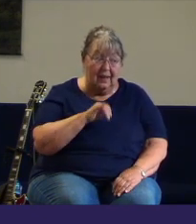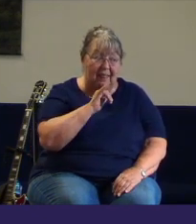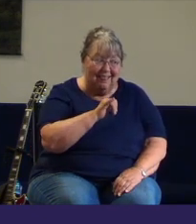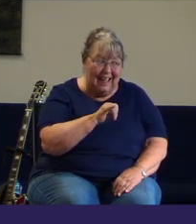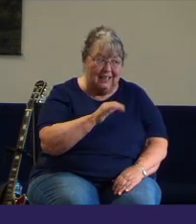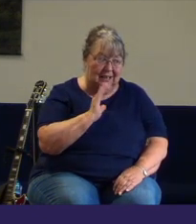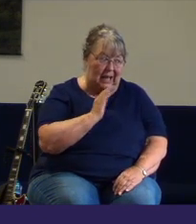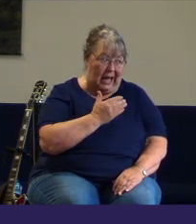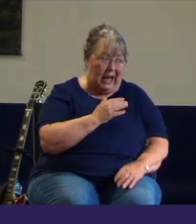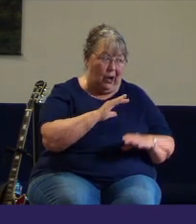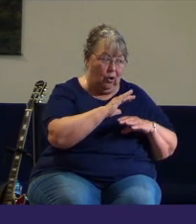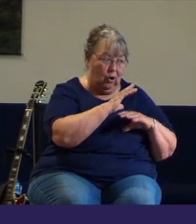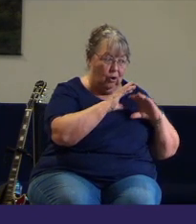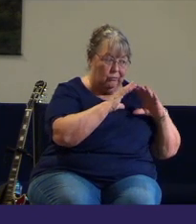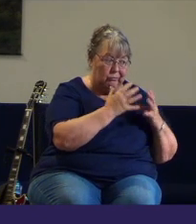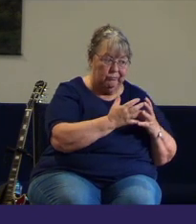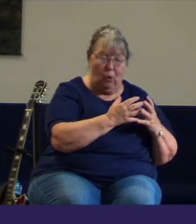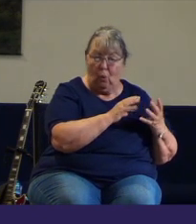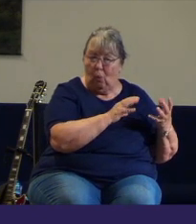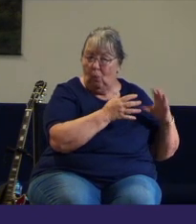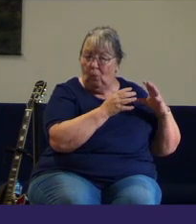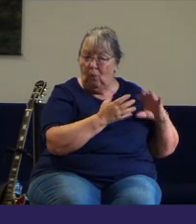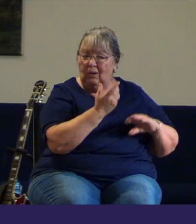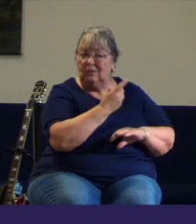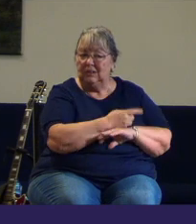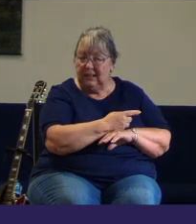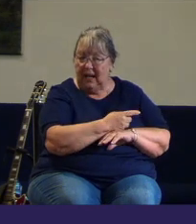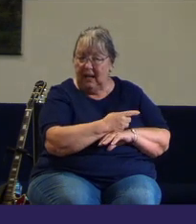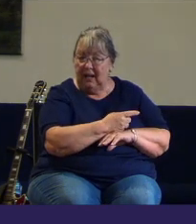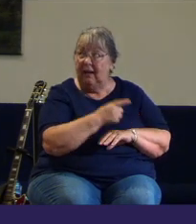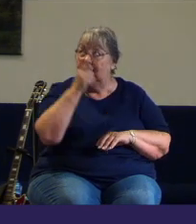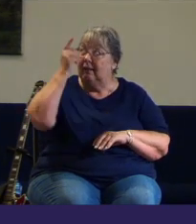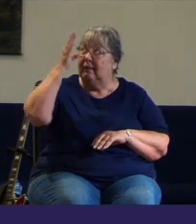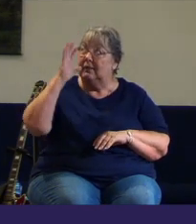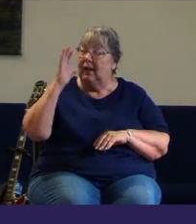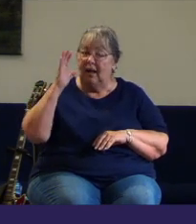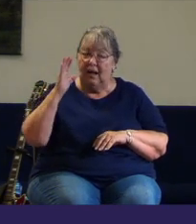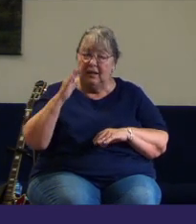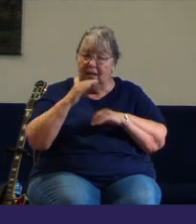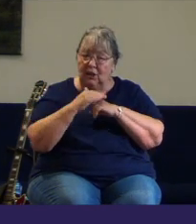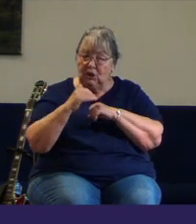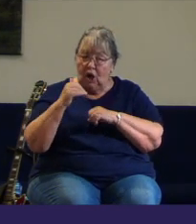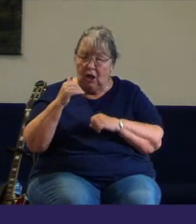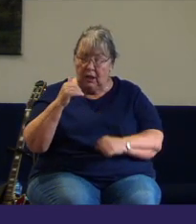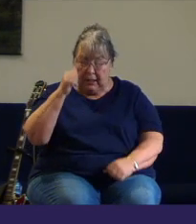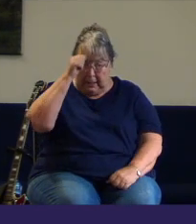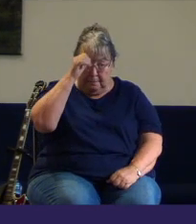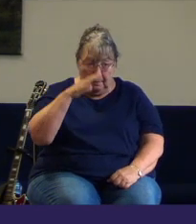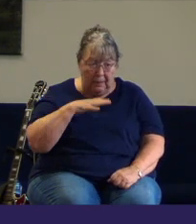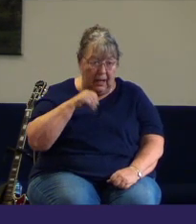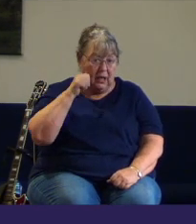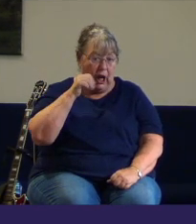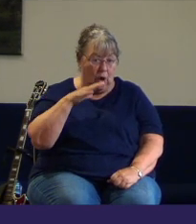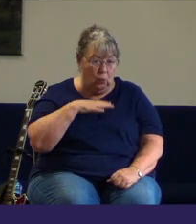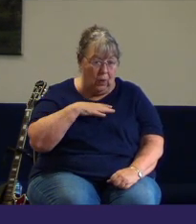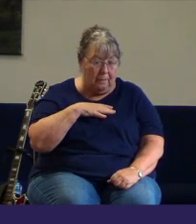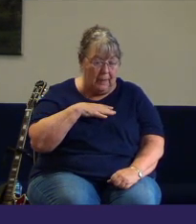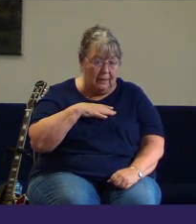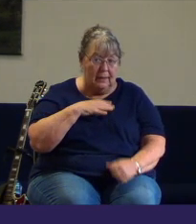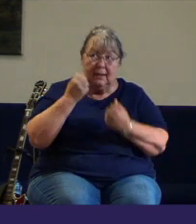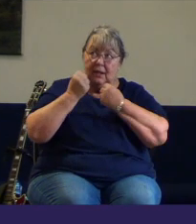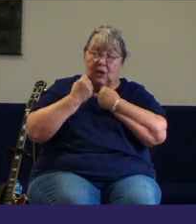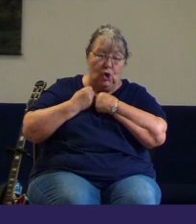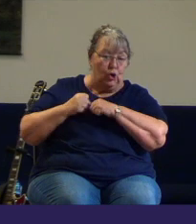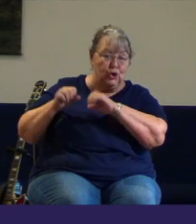in. God is calling for men and women that are totally committed, surrendered to him, and